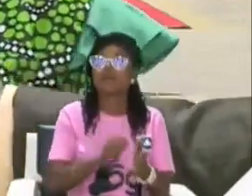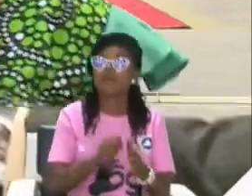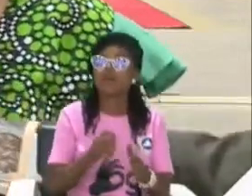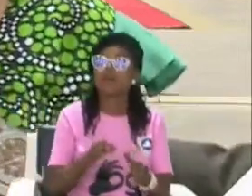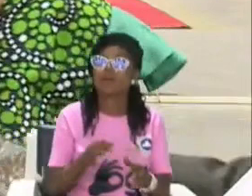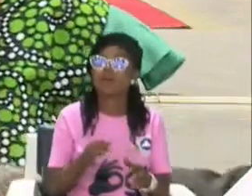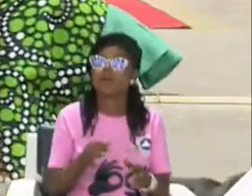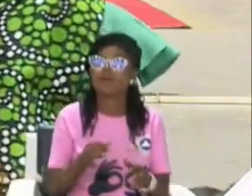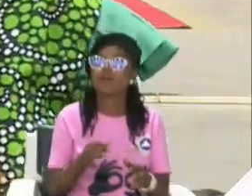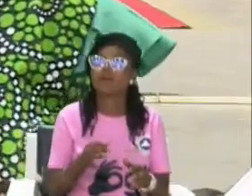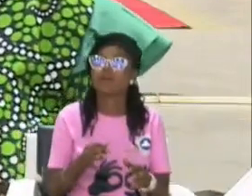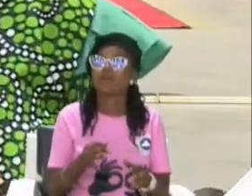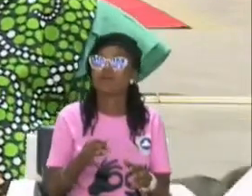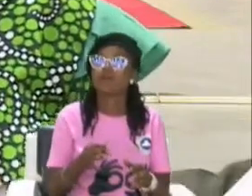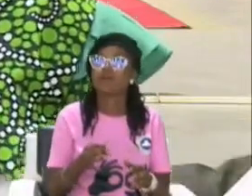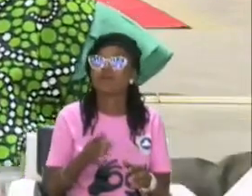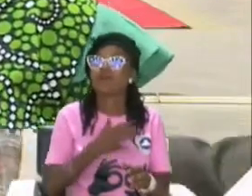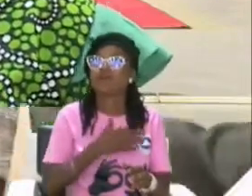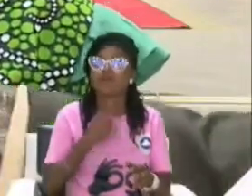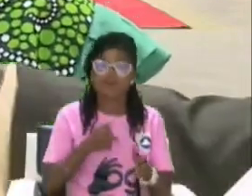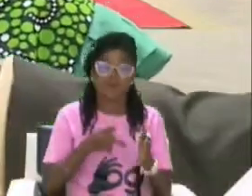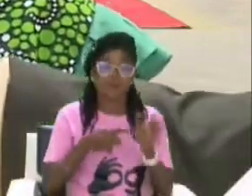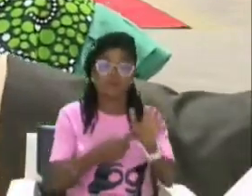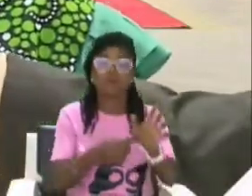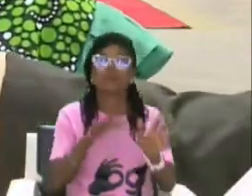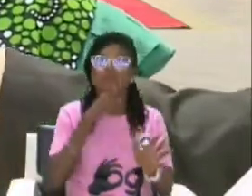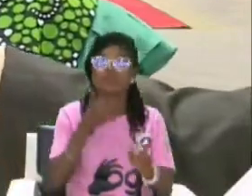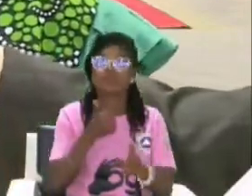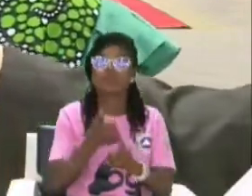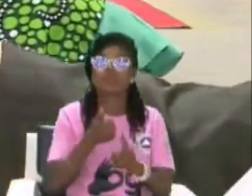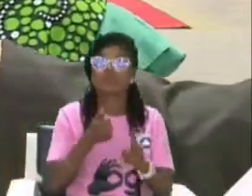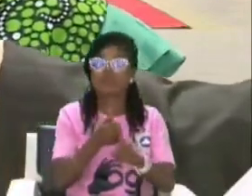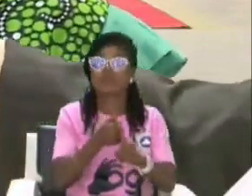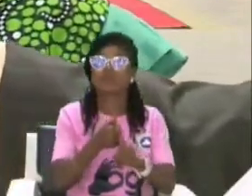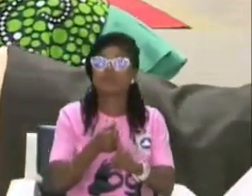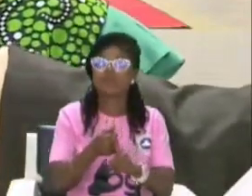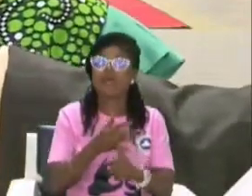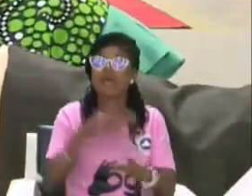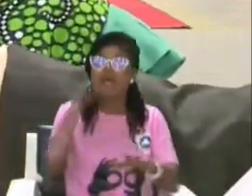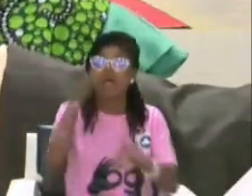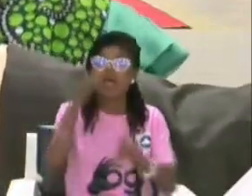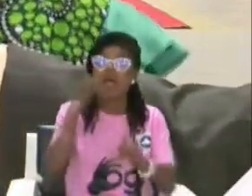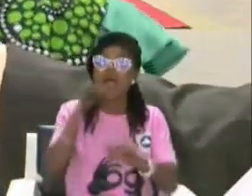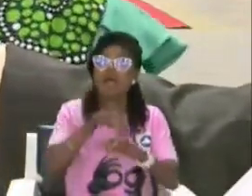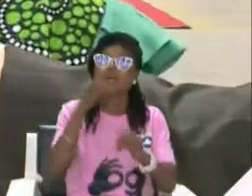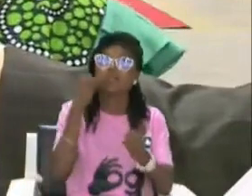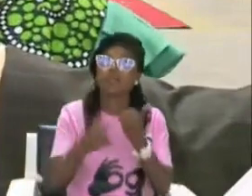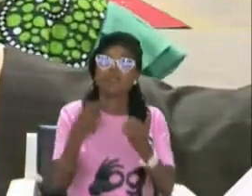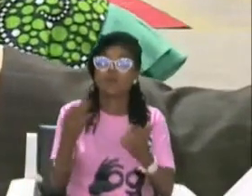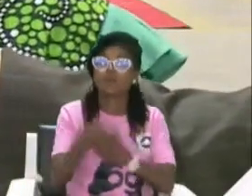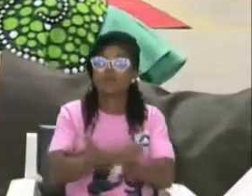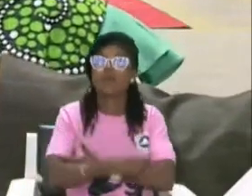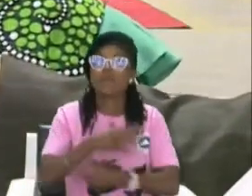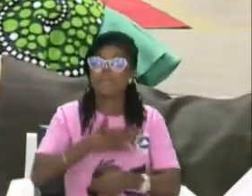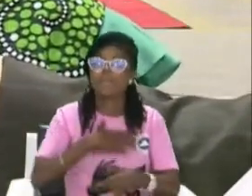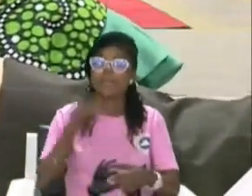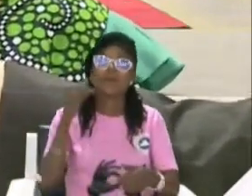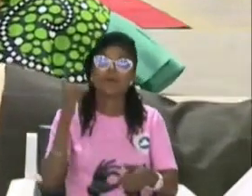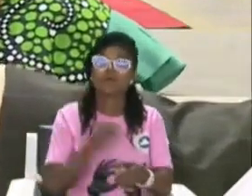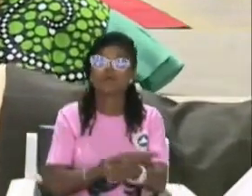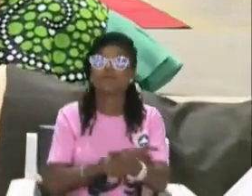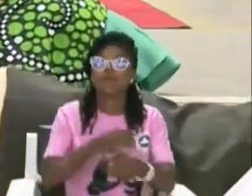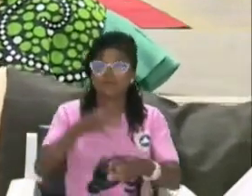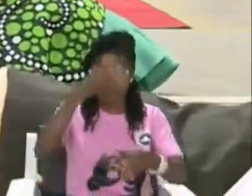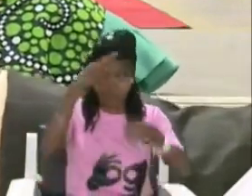pay. I paid and paid. But God showed himself forth for us. At the end of the day, My daughter was granted